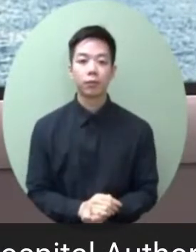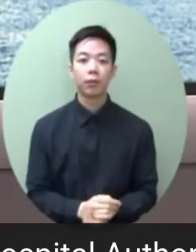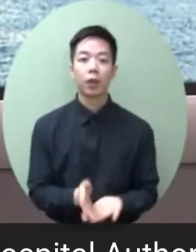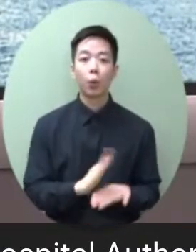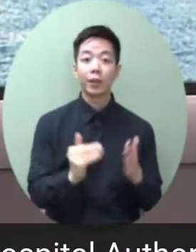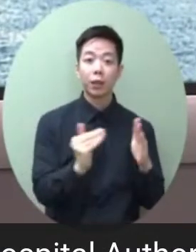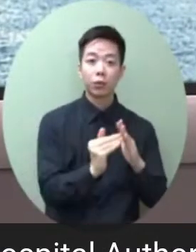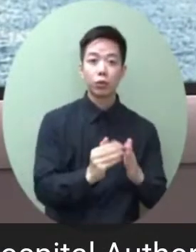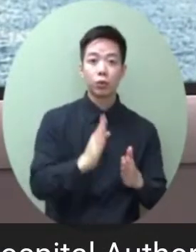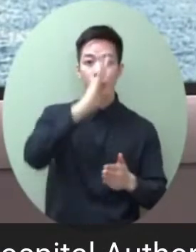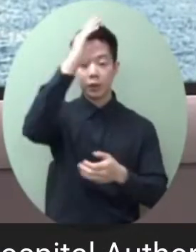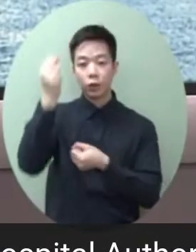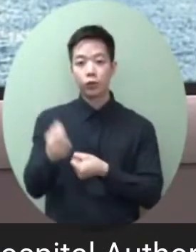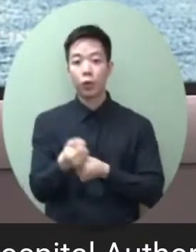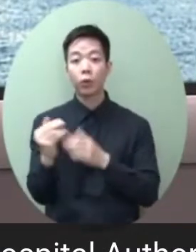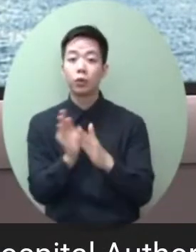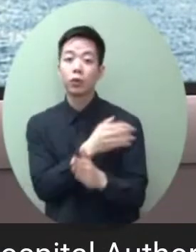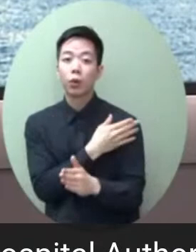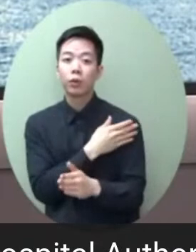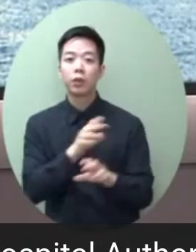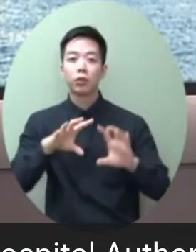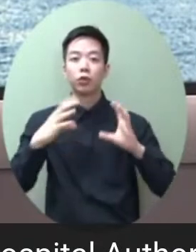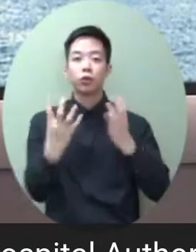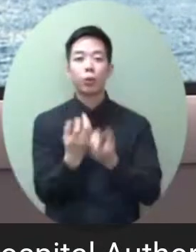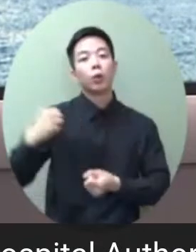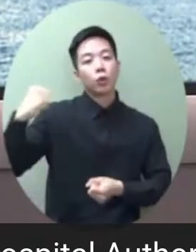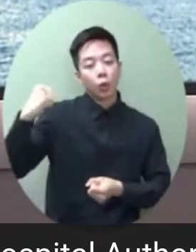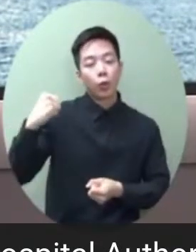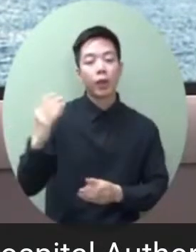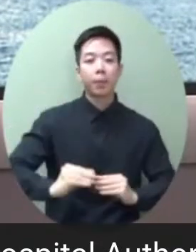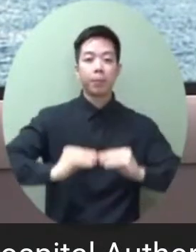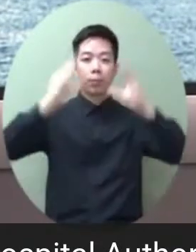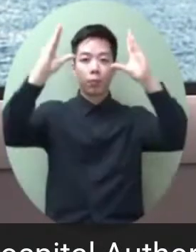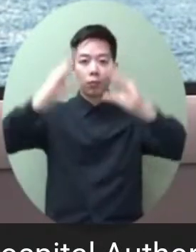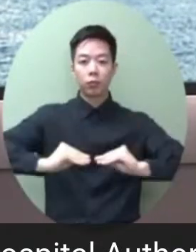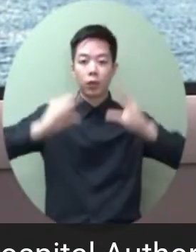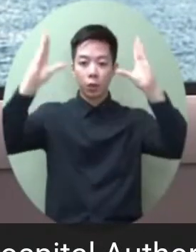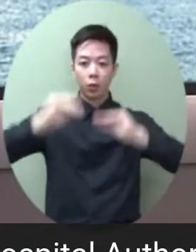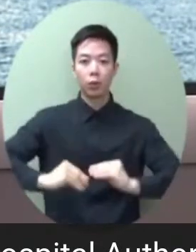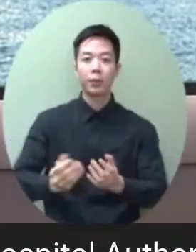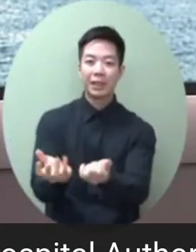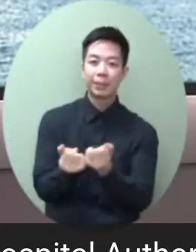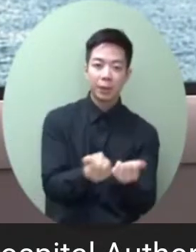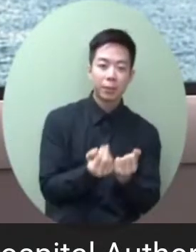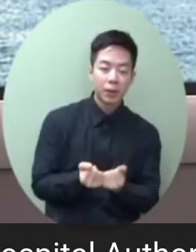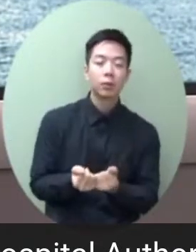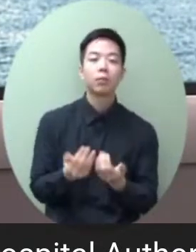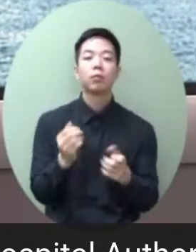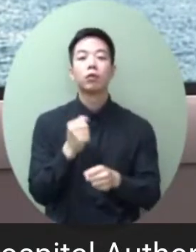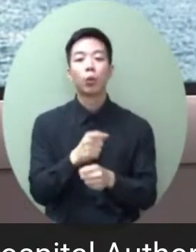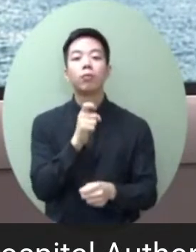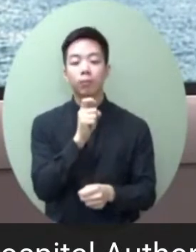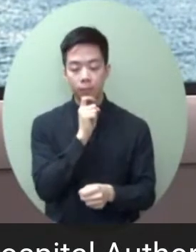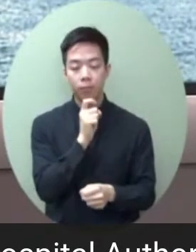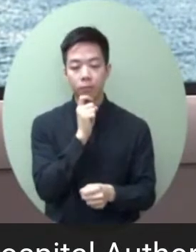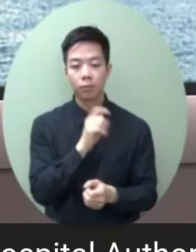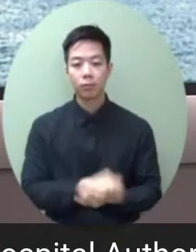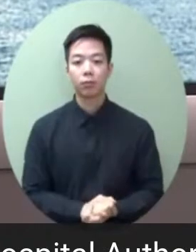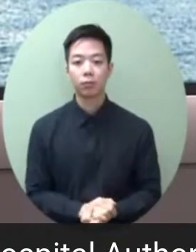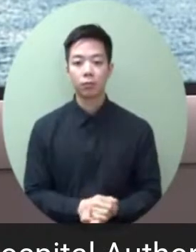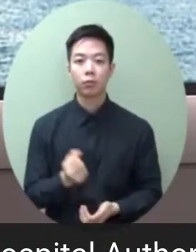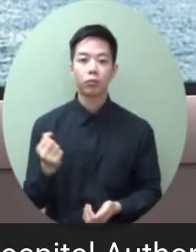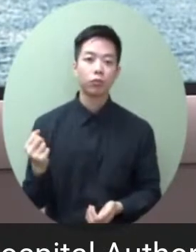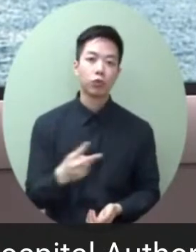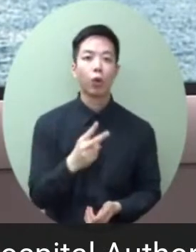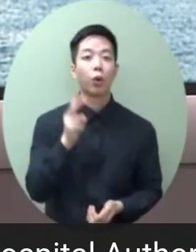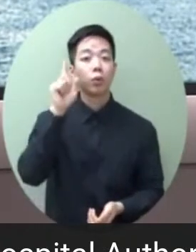Department of Health, the HA, and the Pfizer department has devoted all they have in working around the clock to arrange